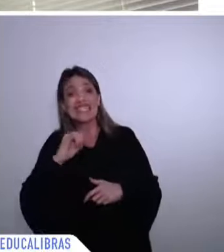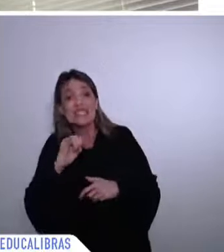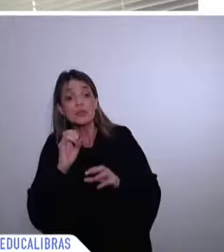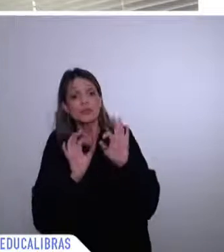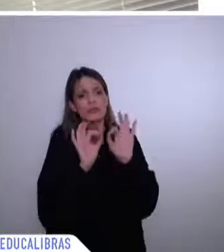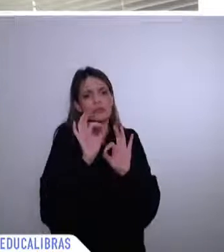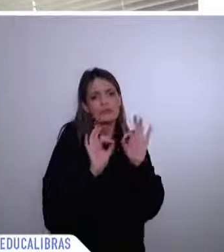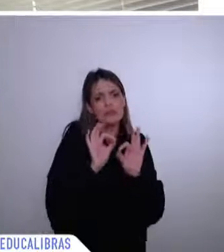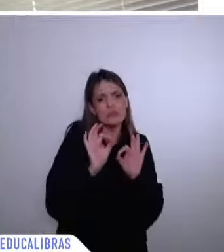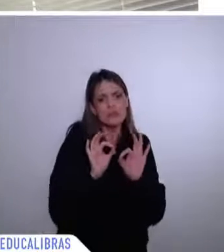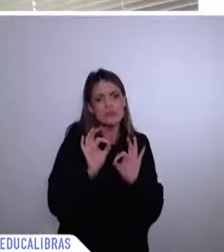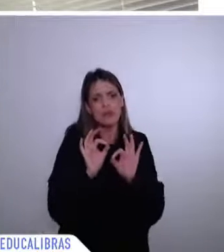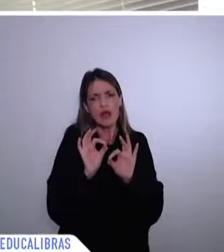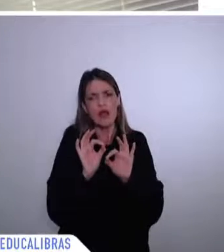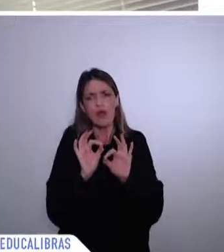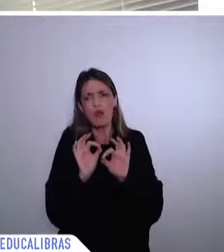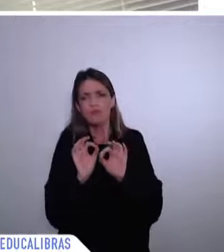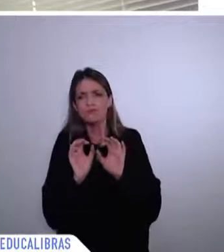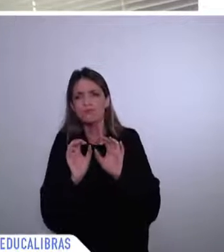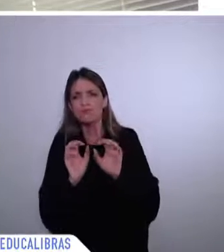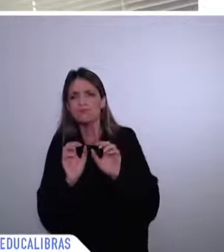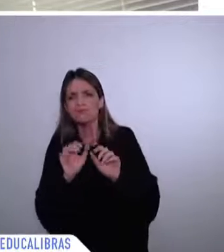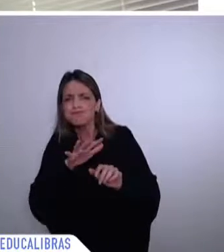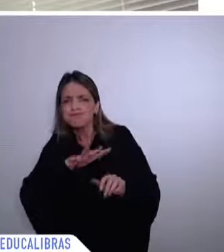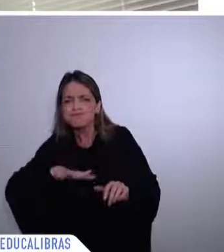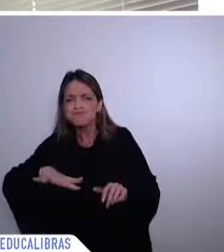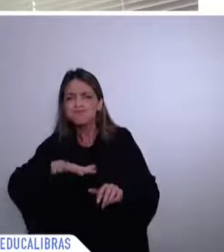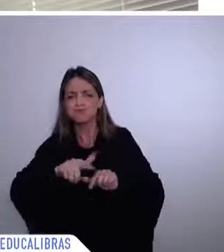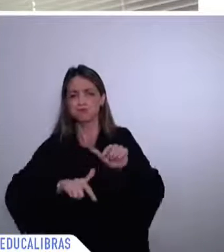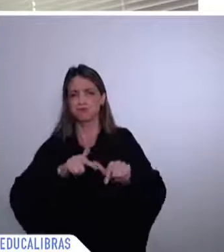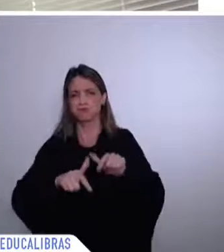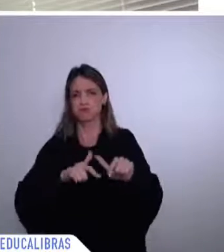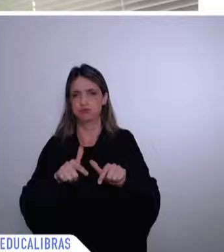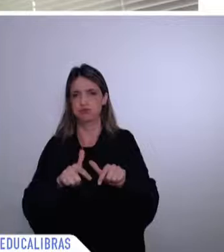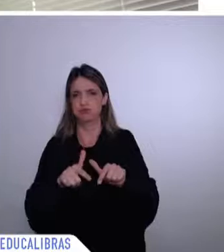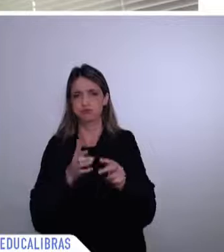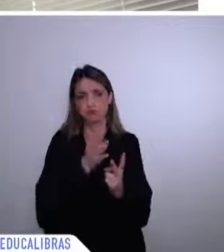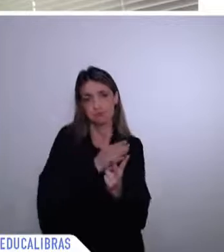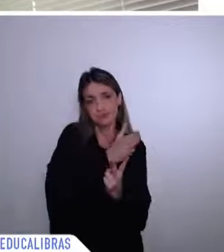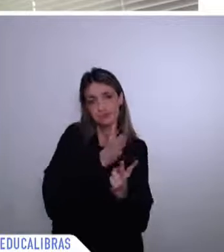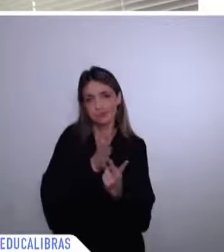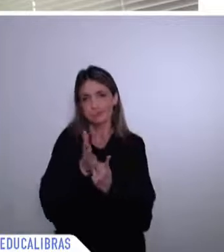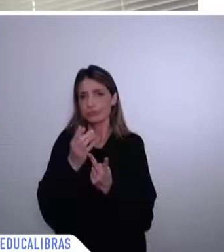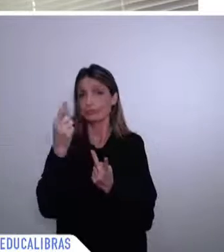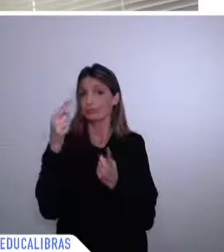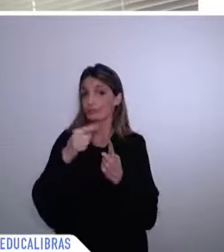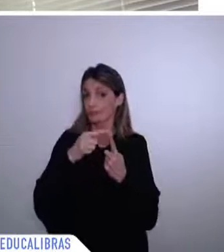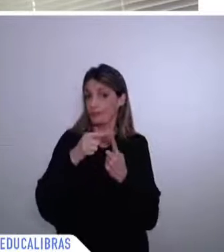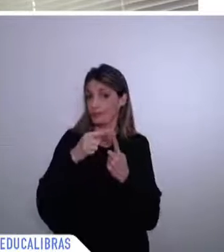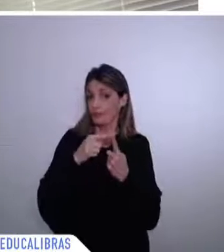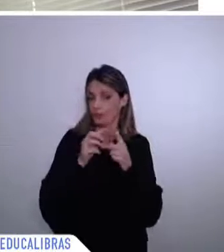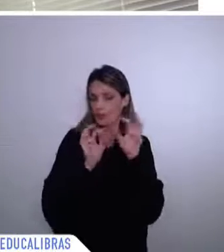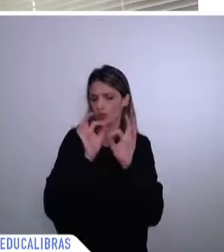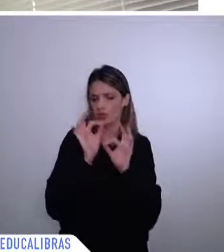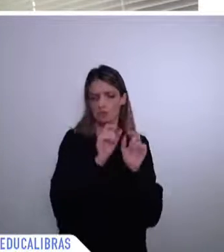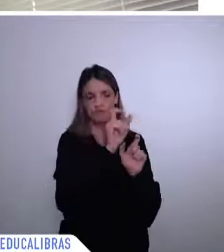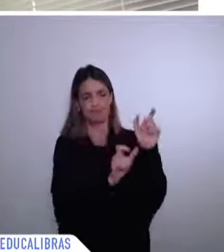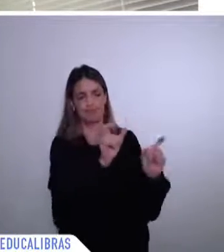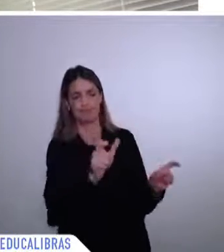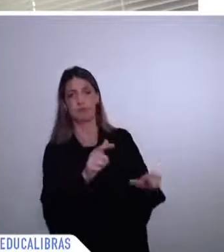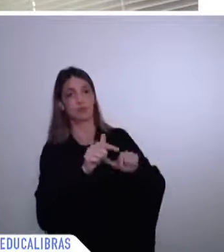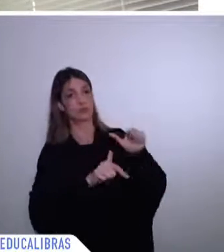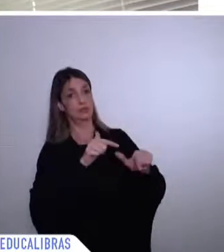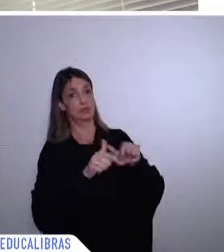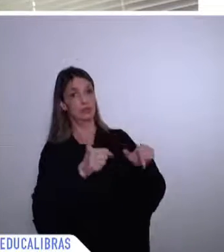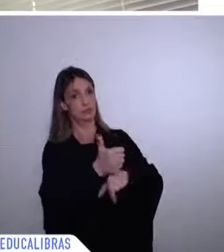dignified working conditions if we unionize them. So we have to work along two main pathways.